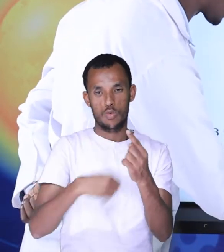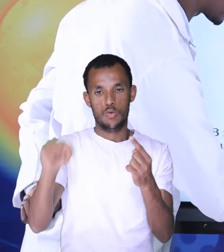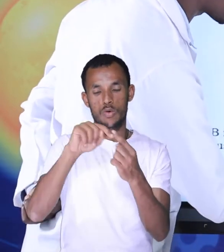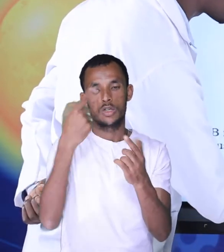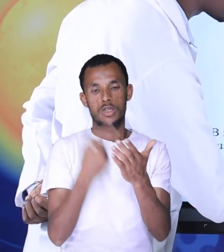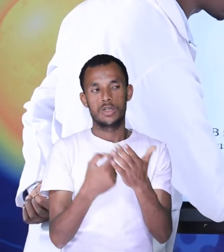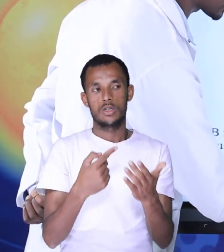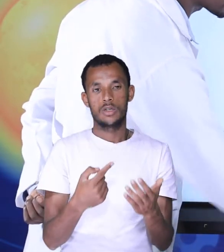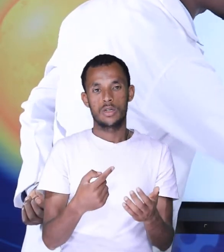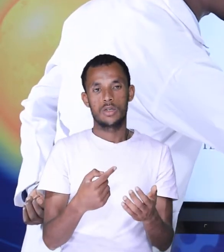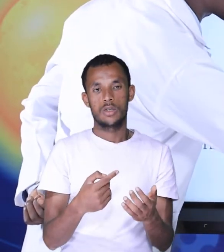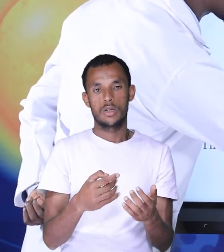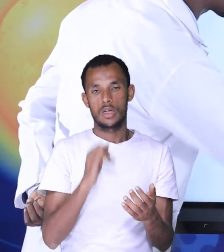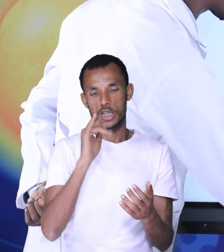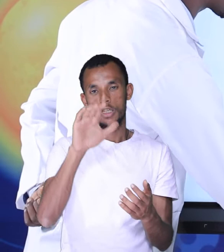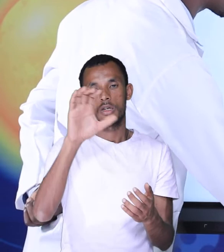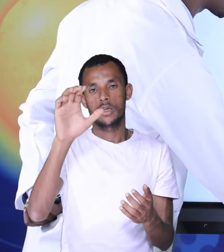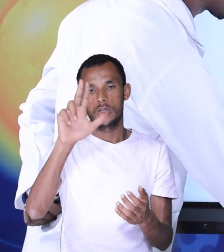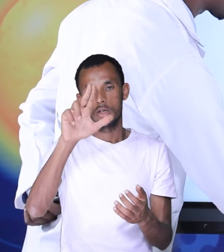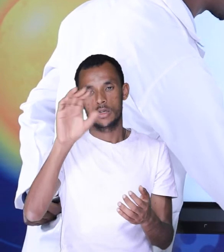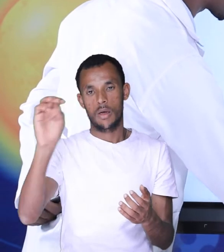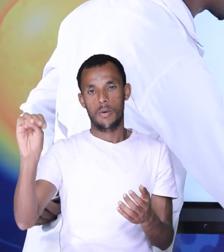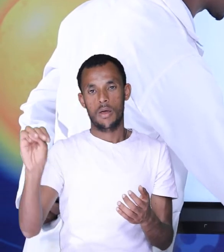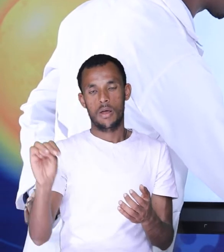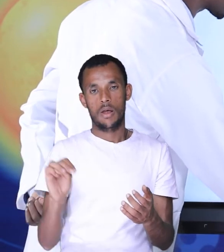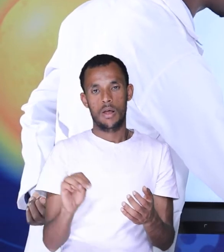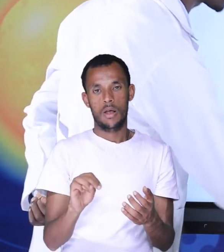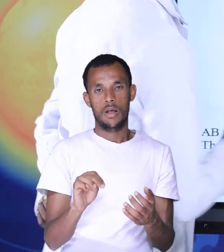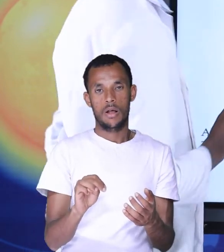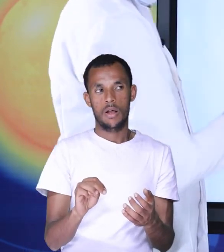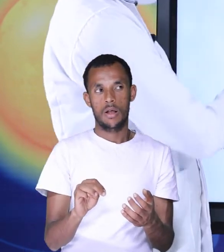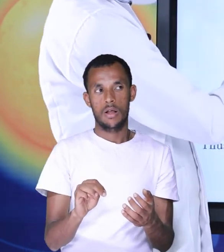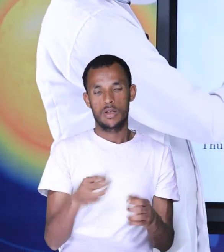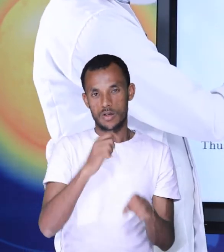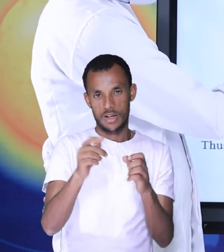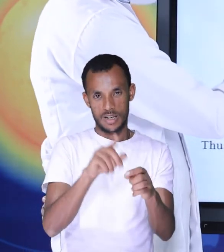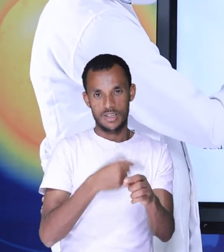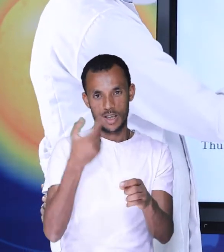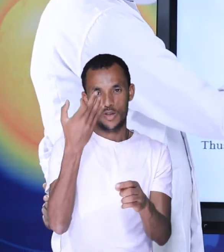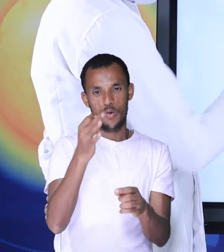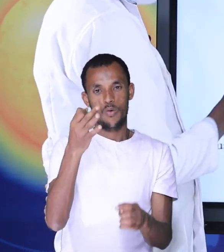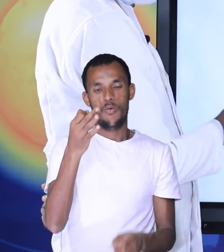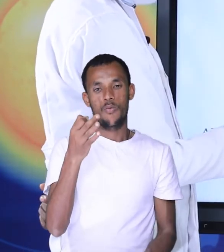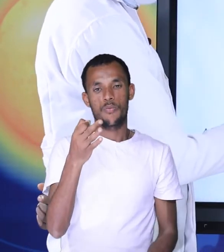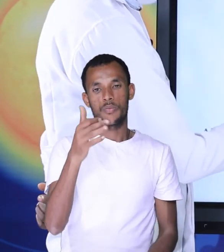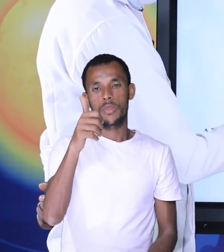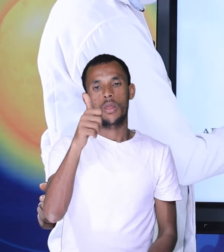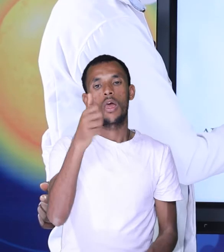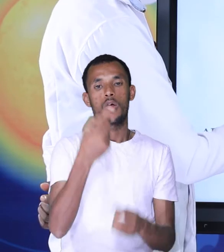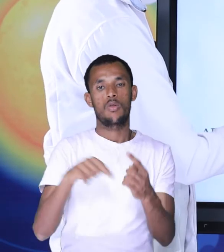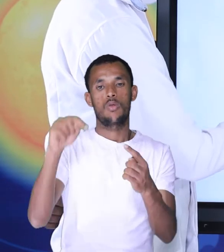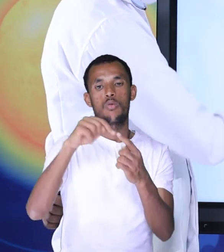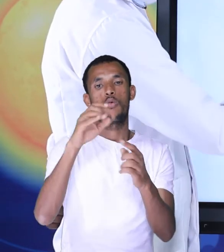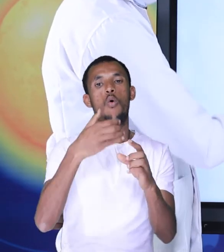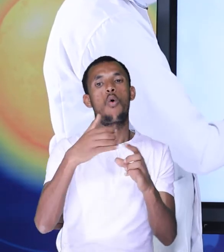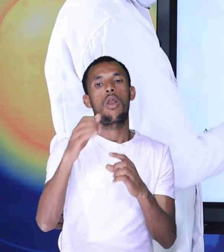this one is 3 centimeter. 3 centimeter. So distance of A from the